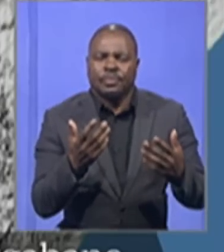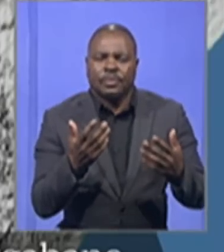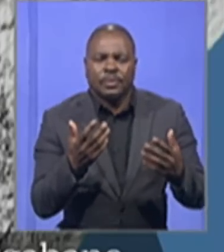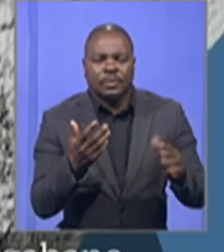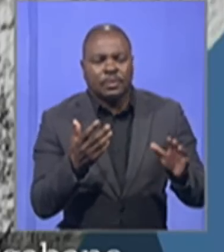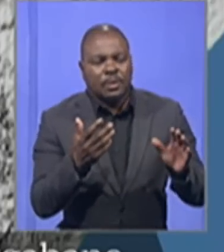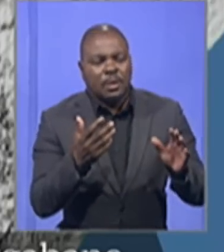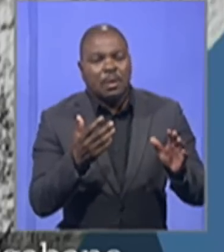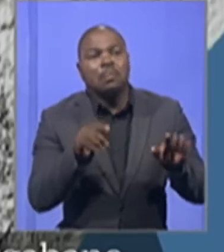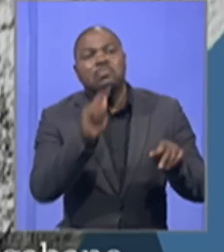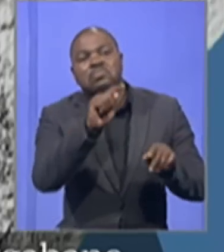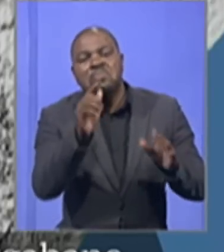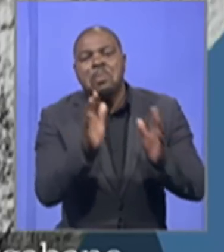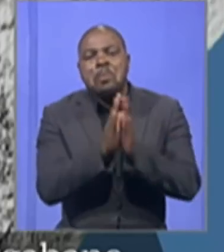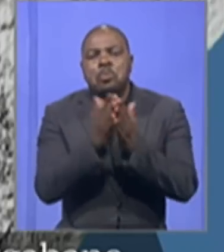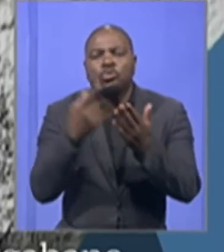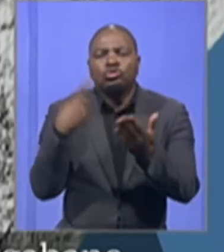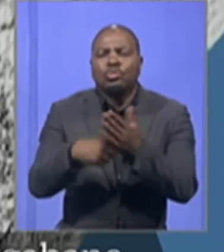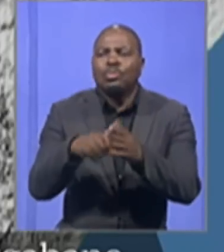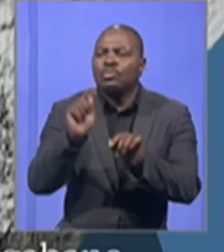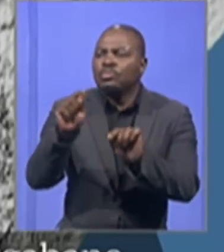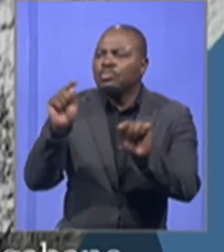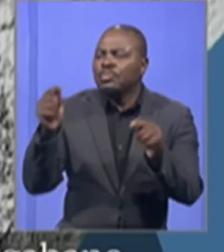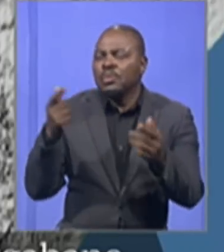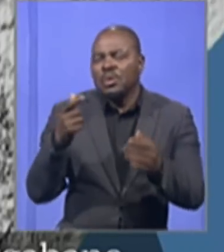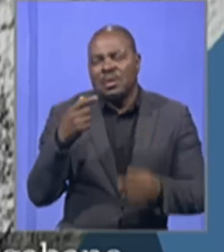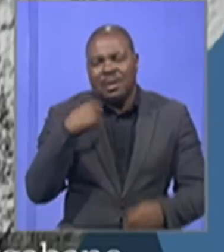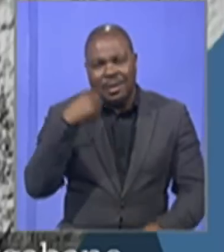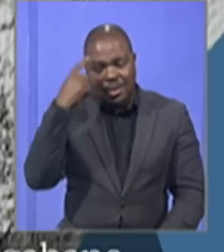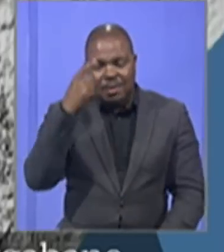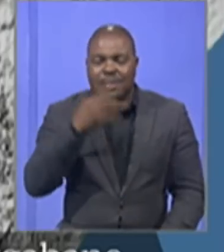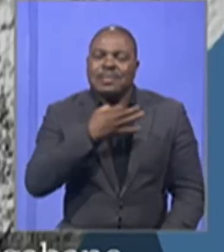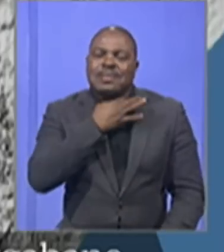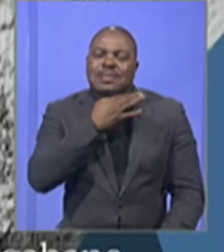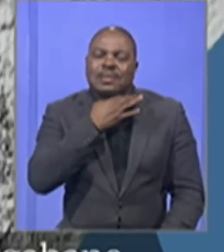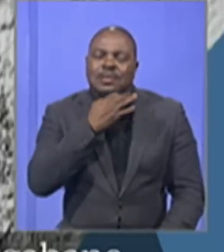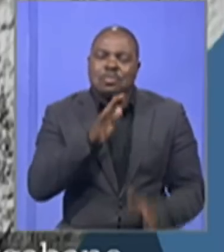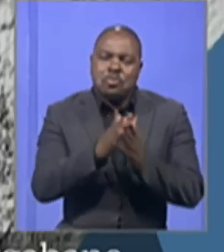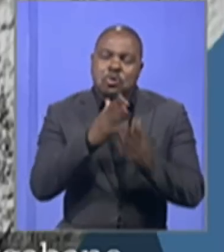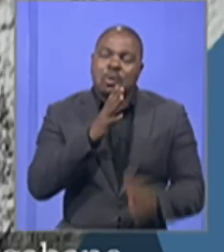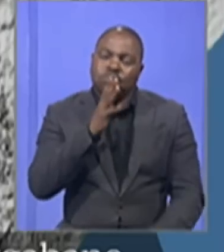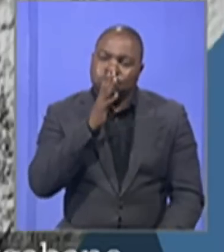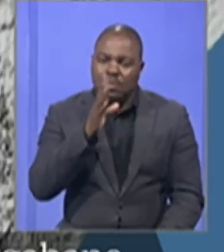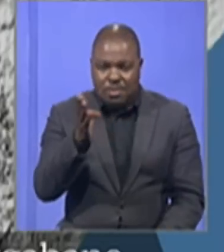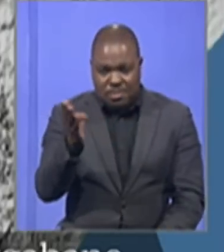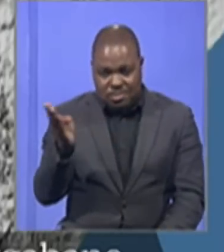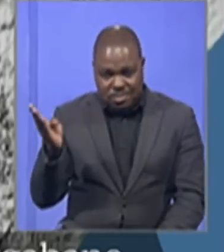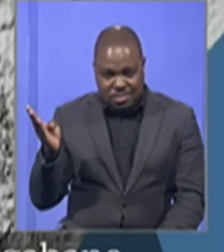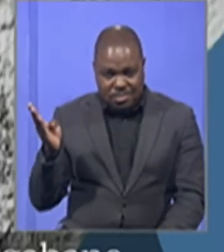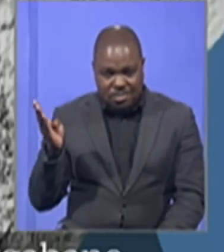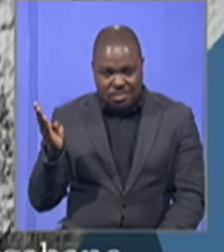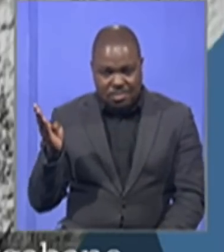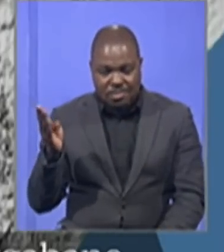baka tse rekisang dibuka ke nahana o ka fumana dibuka tsa sekgowa bongata